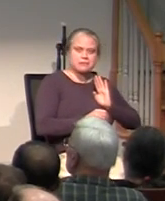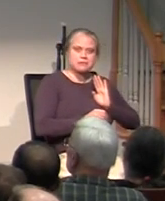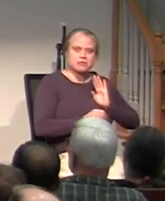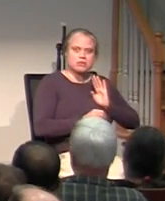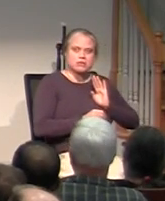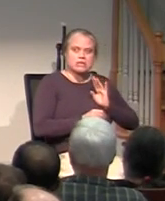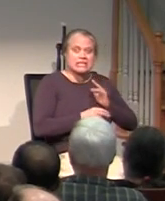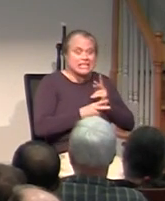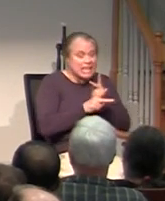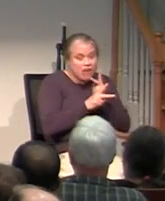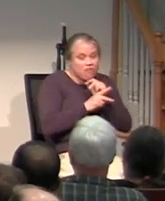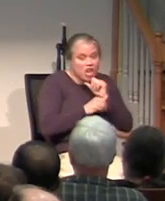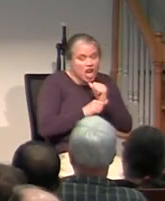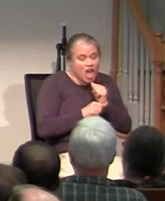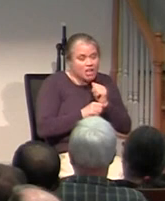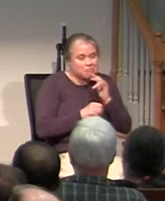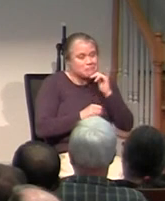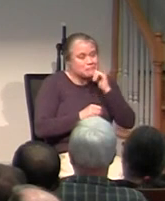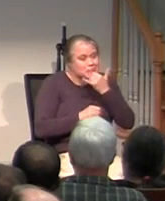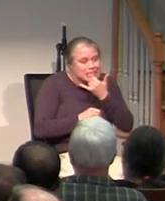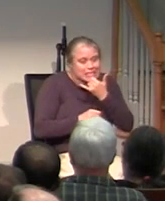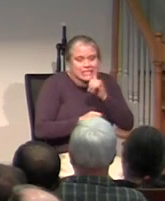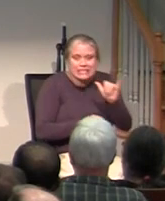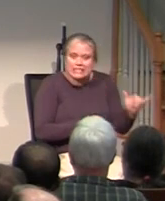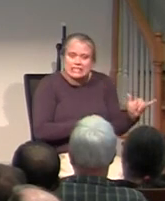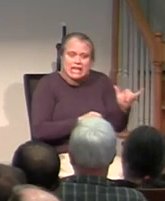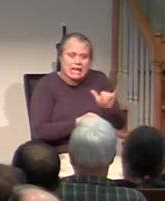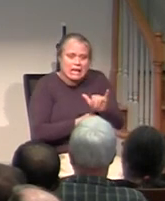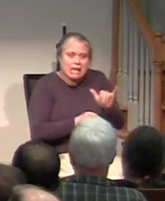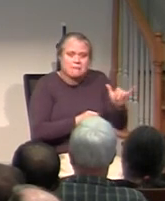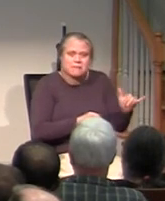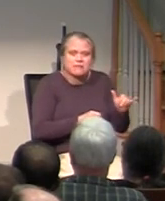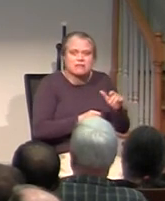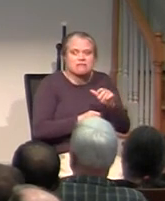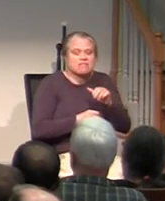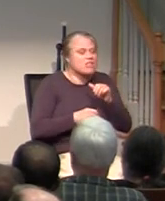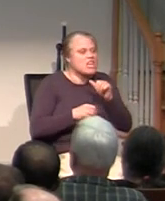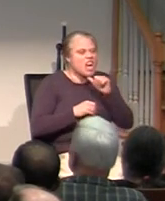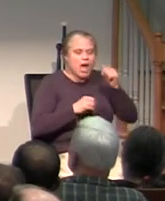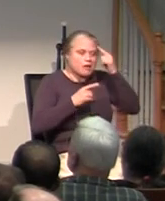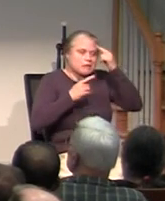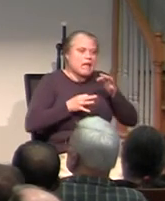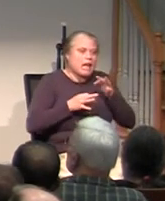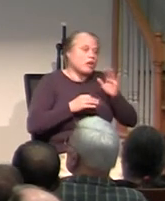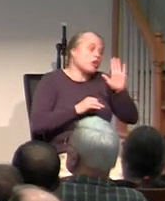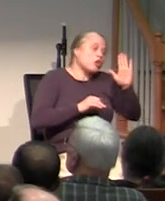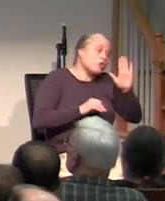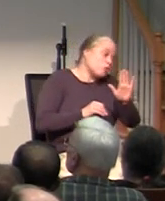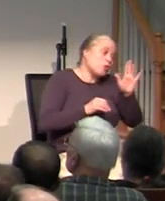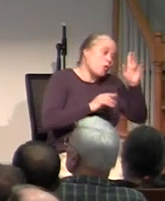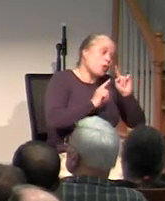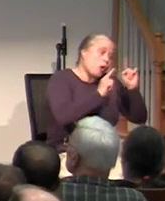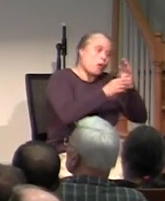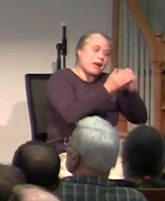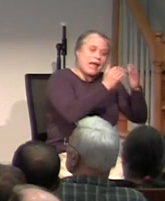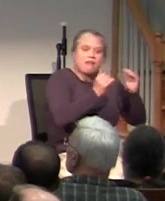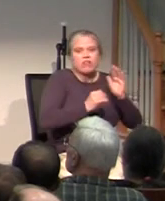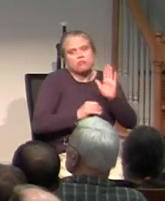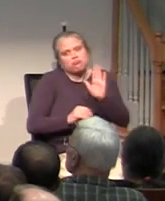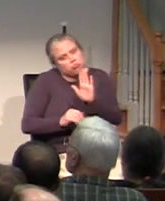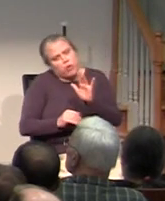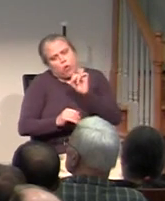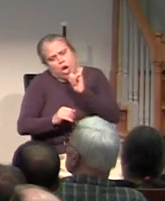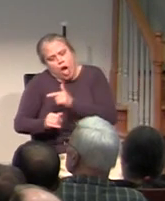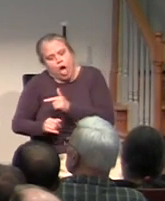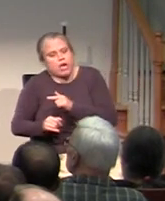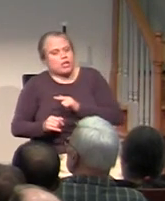We're not deciding who repented and is going to heaven and who's not. That's not really our purpose. What we want to